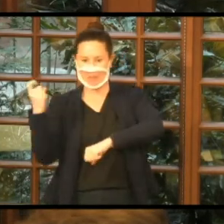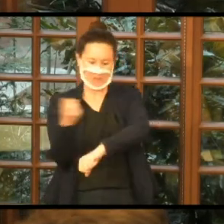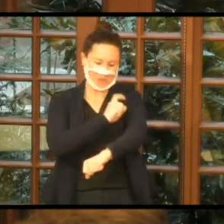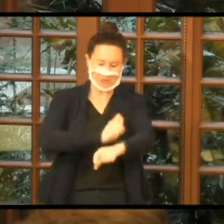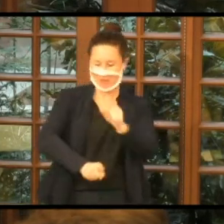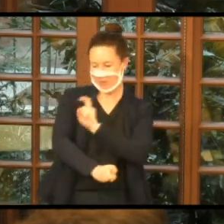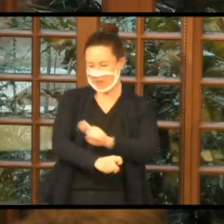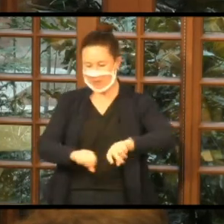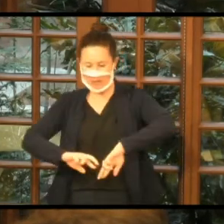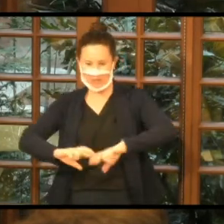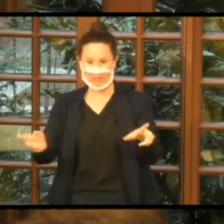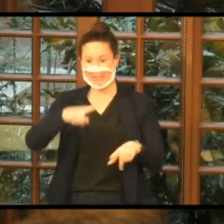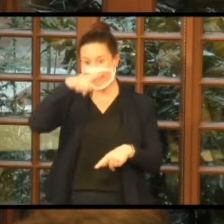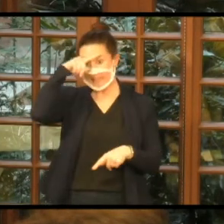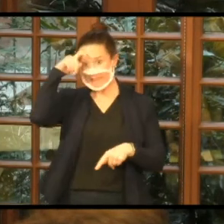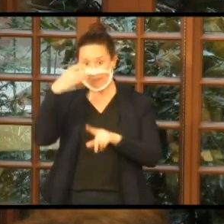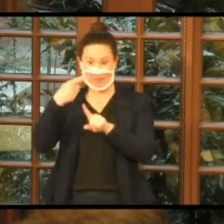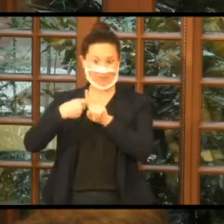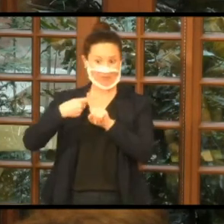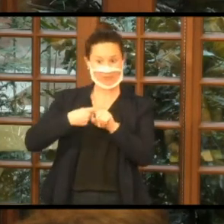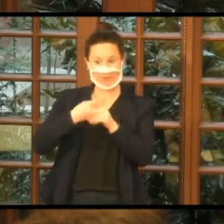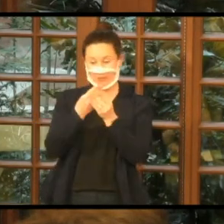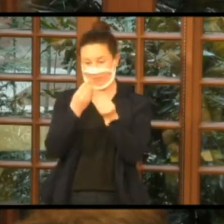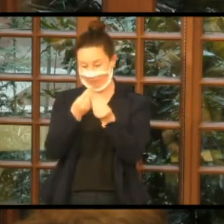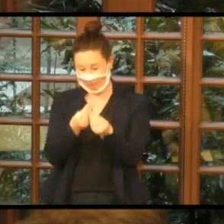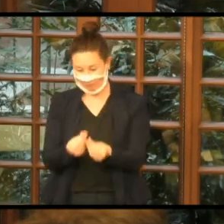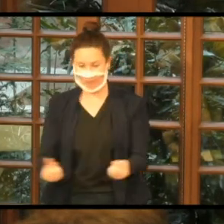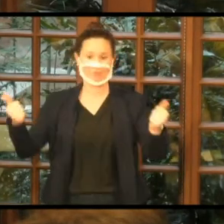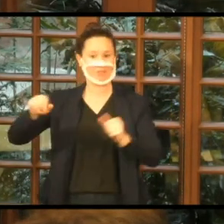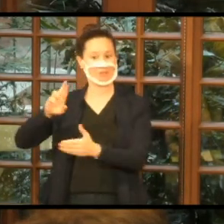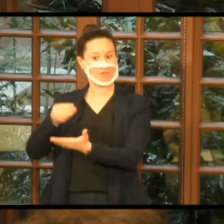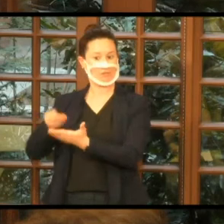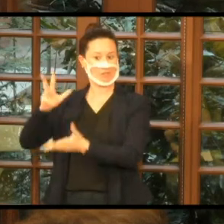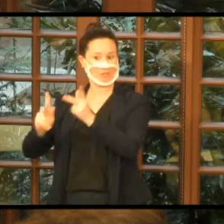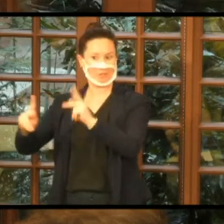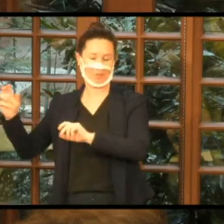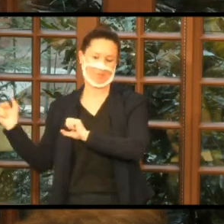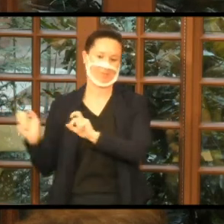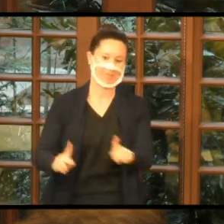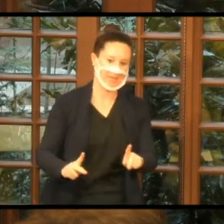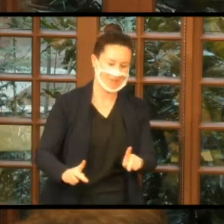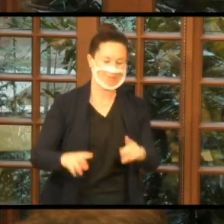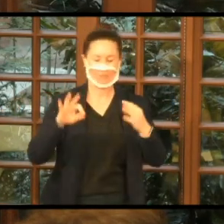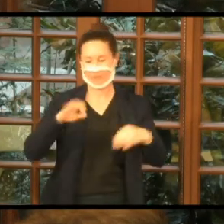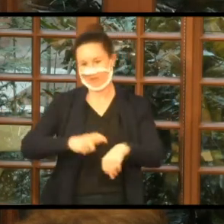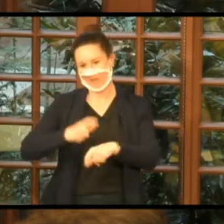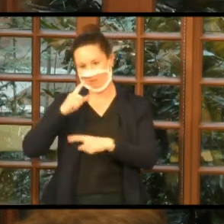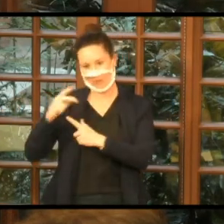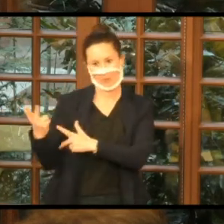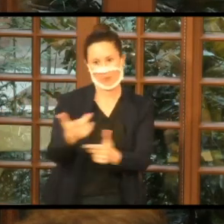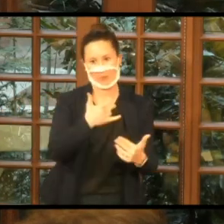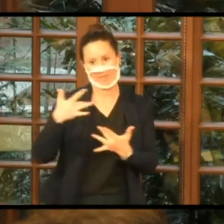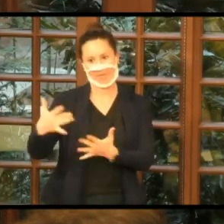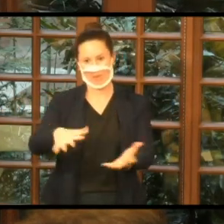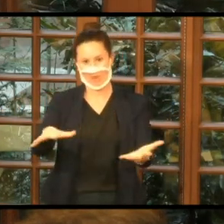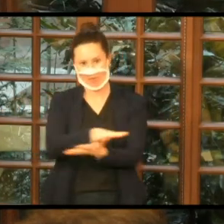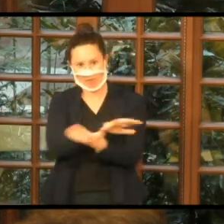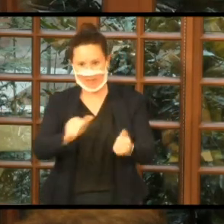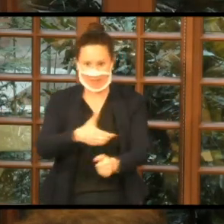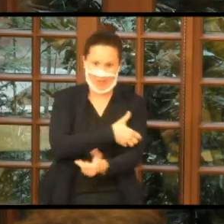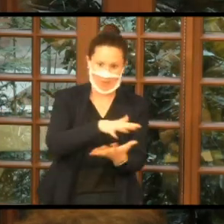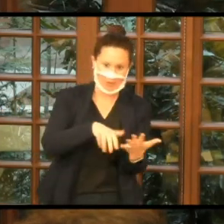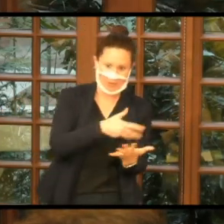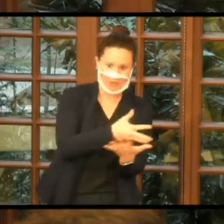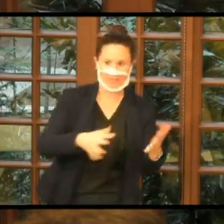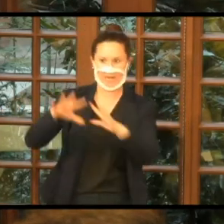until summer fever season died down and the rich came back, just in time before the tornado that wrecked the power grid and leveled